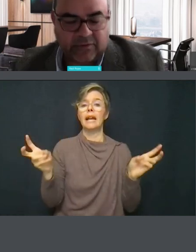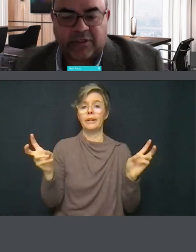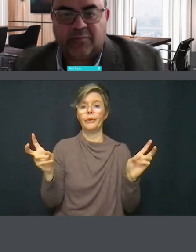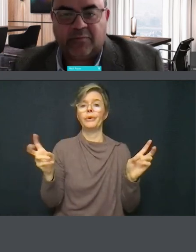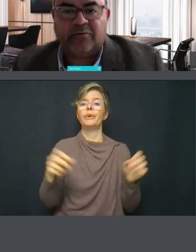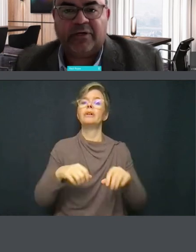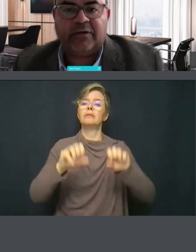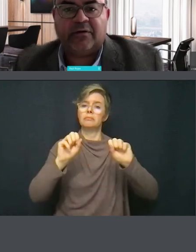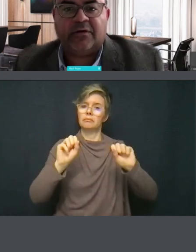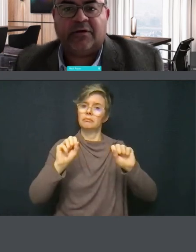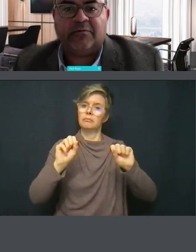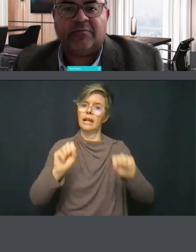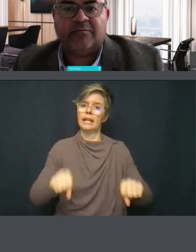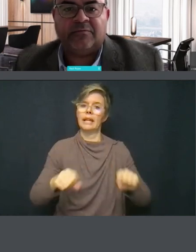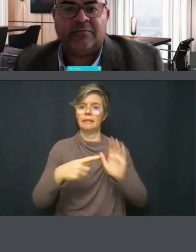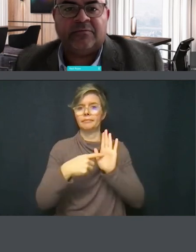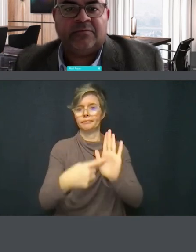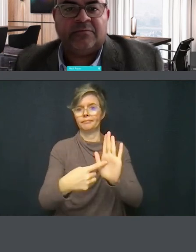can look it up real quick.